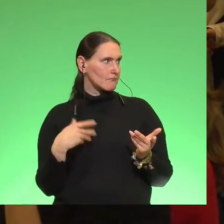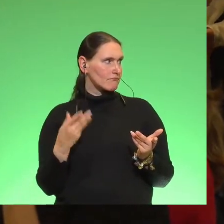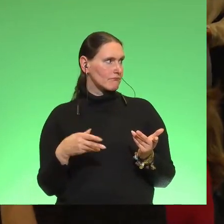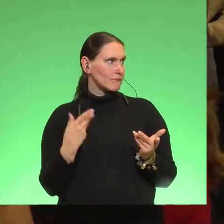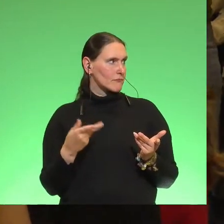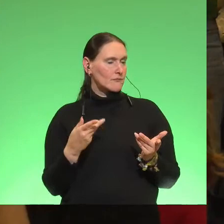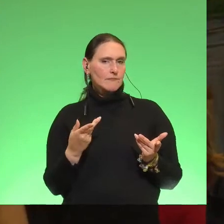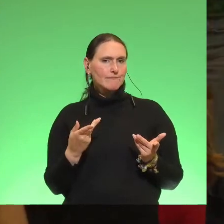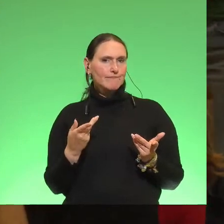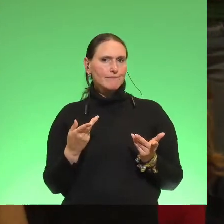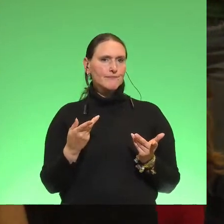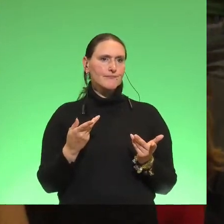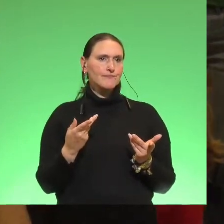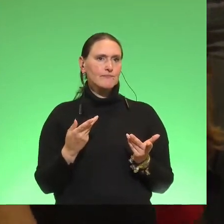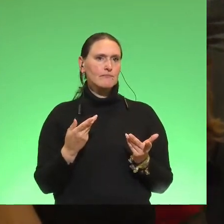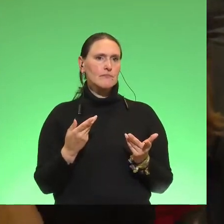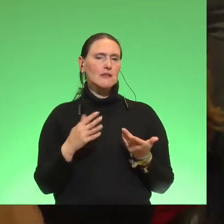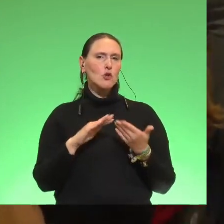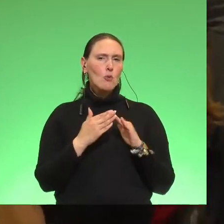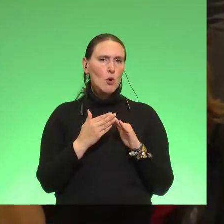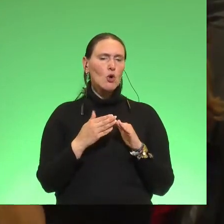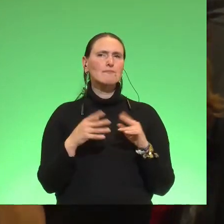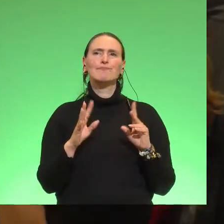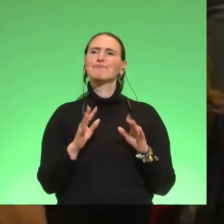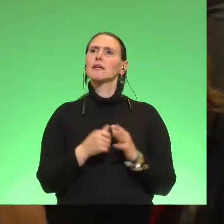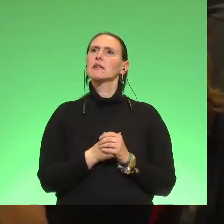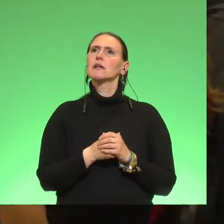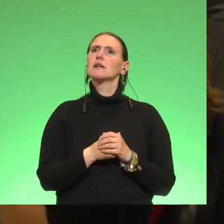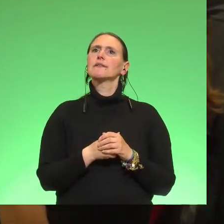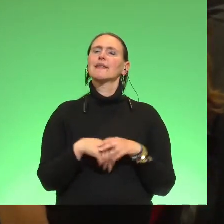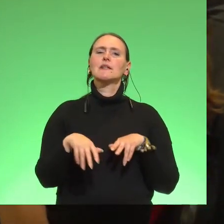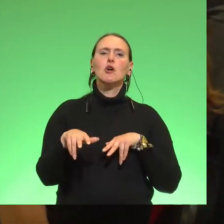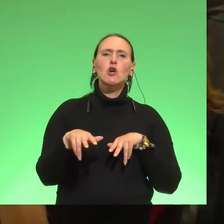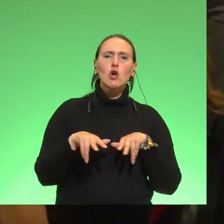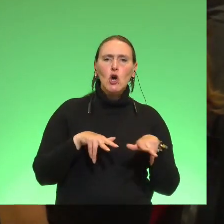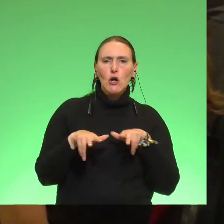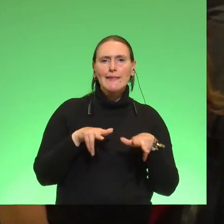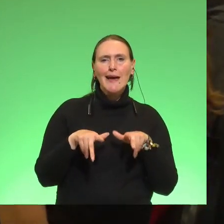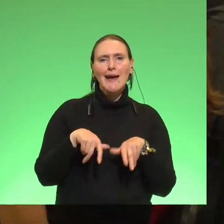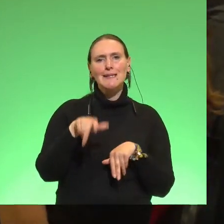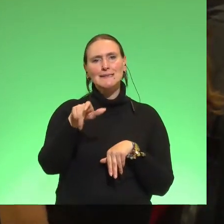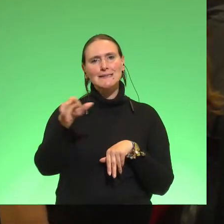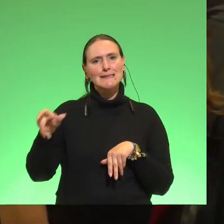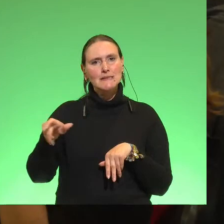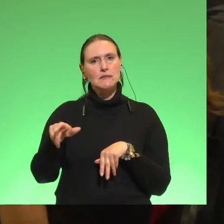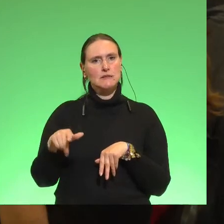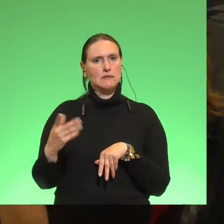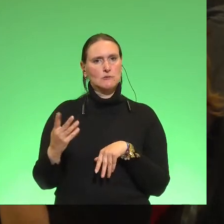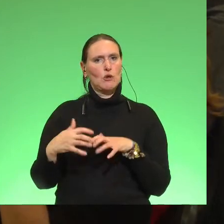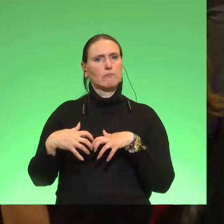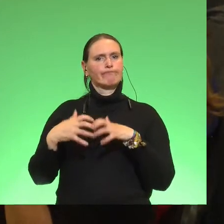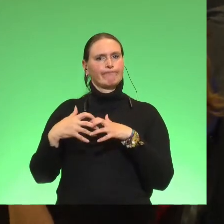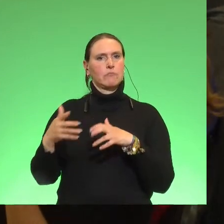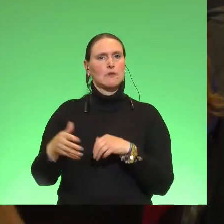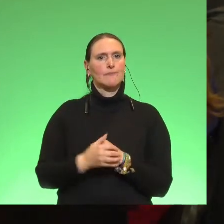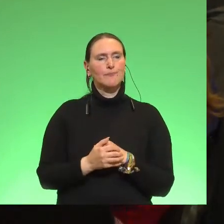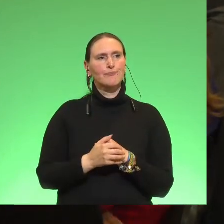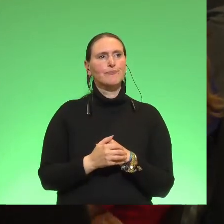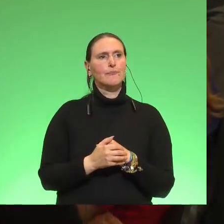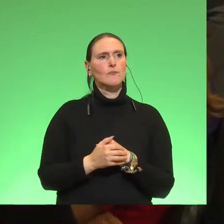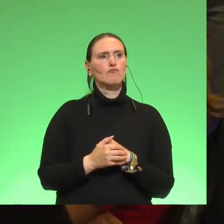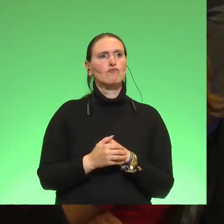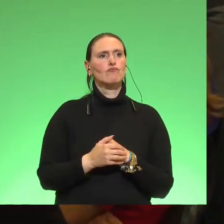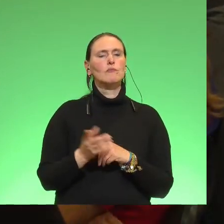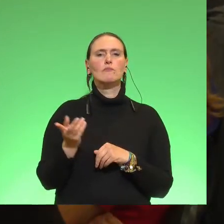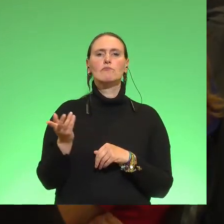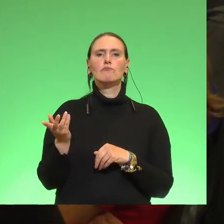the organizers, everyone is saying to me,